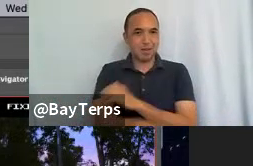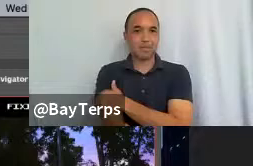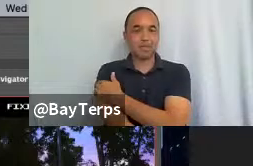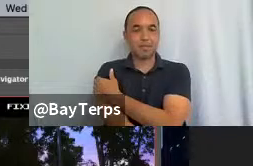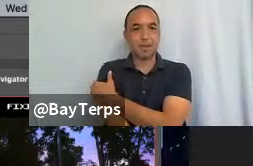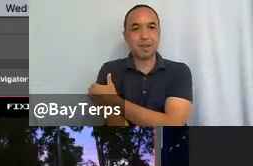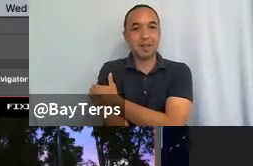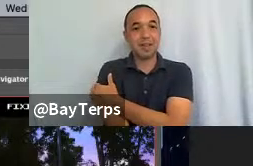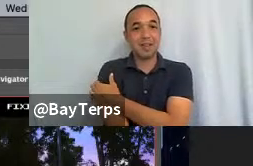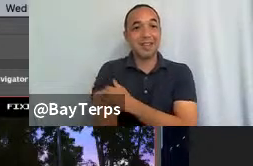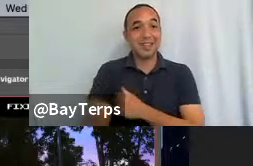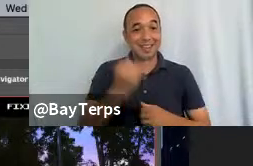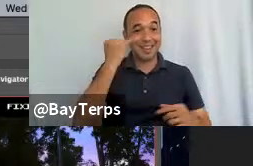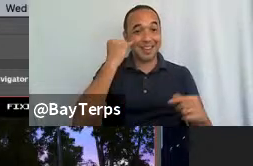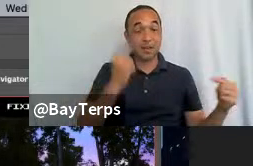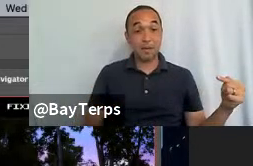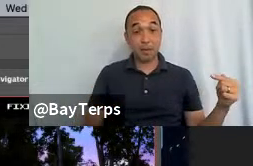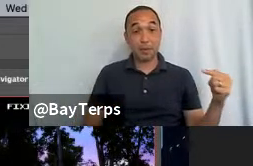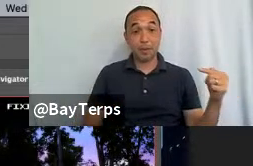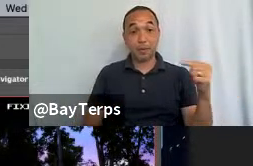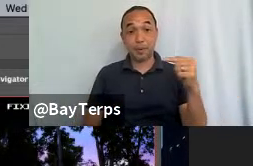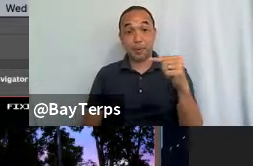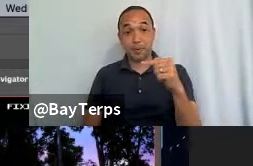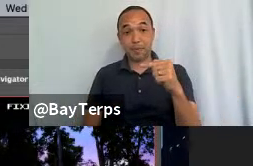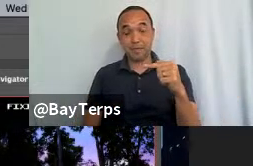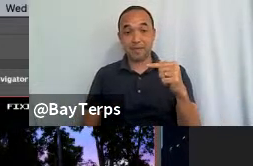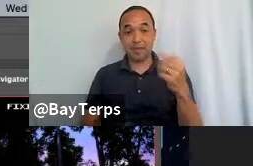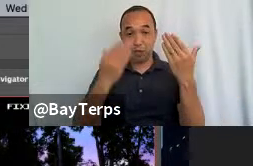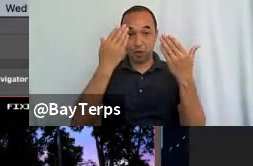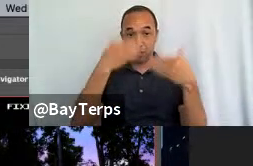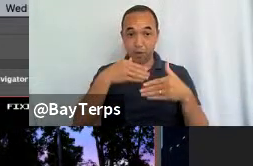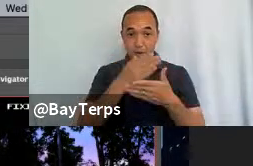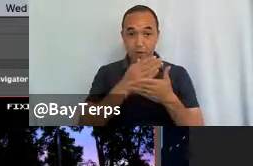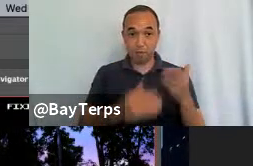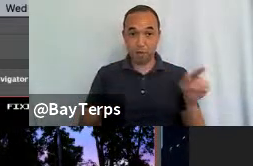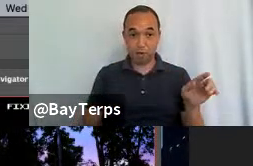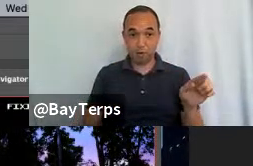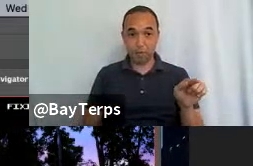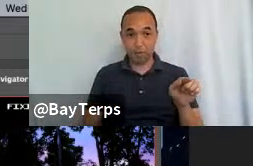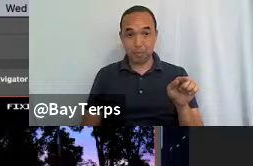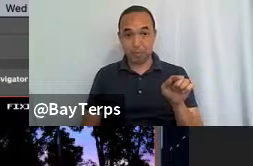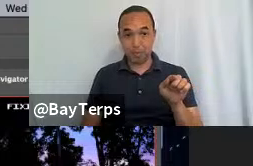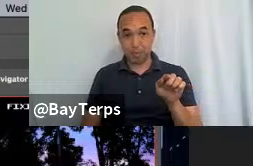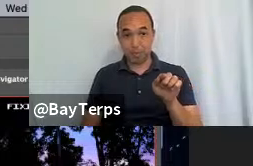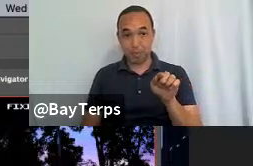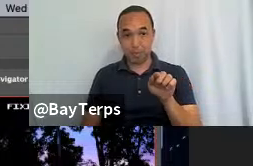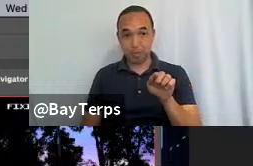the opposite direction, if you take the dark and make it darker,